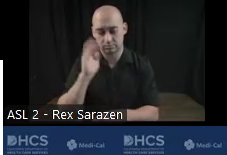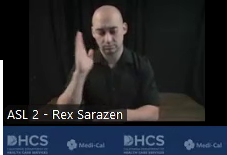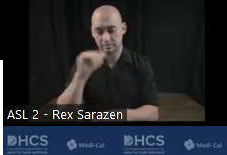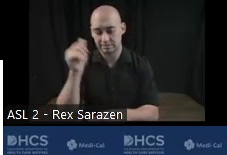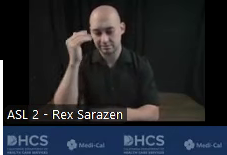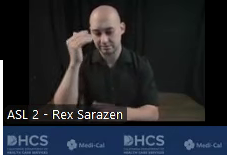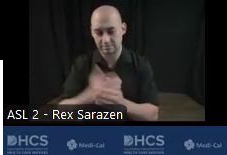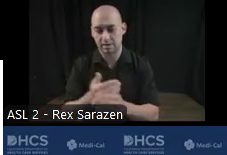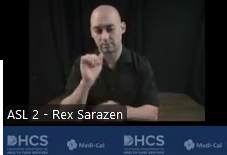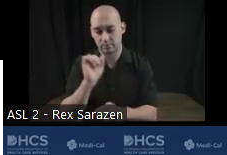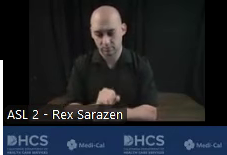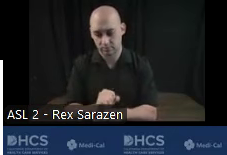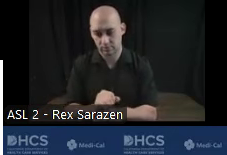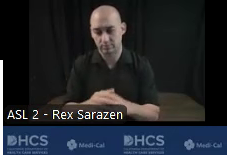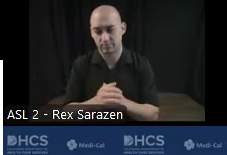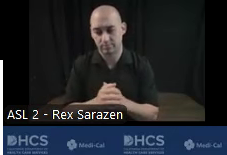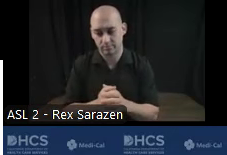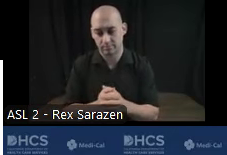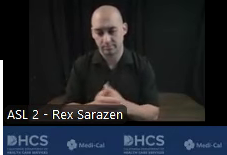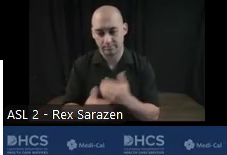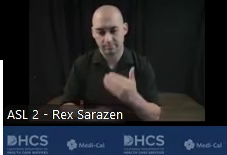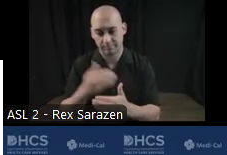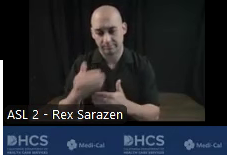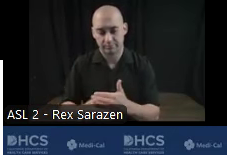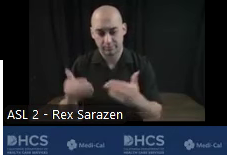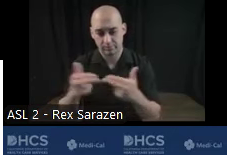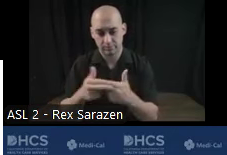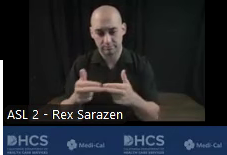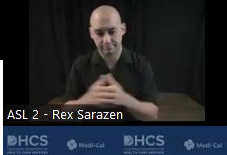goingly. So next slide, please.